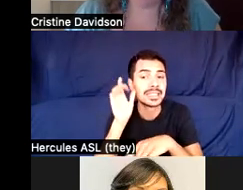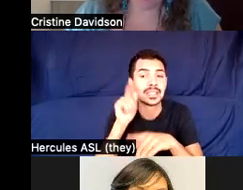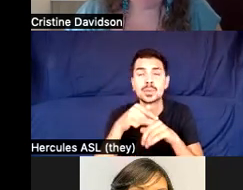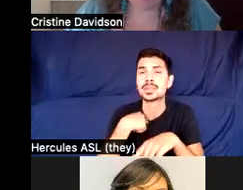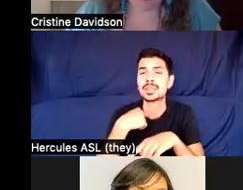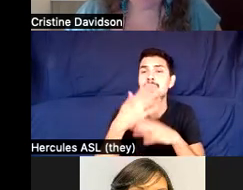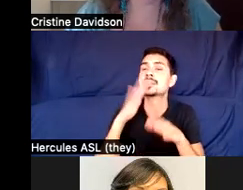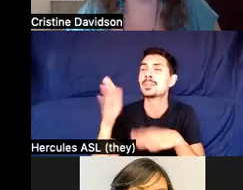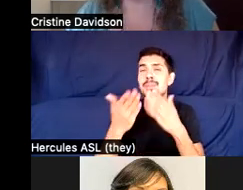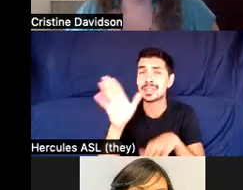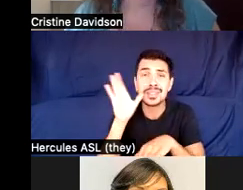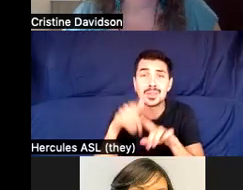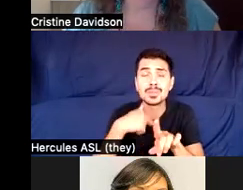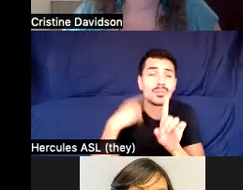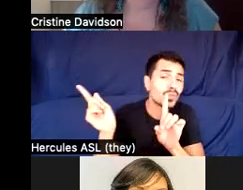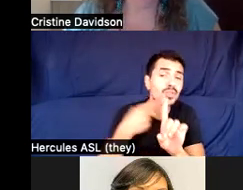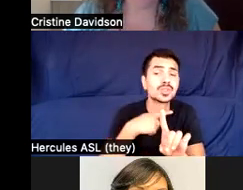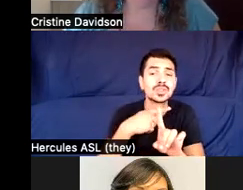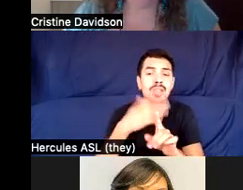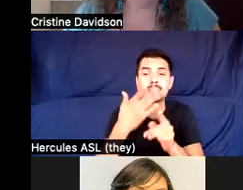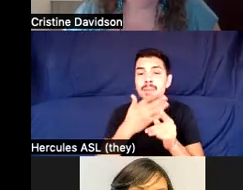and then write a few notes, or